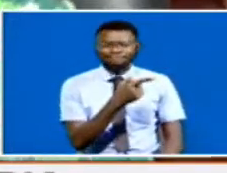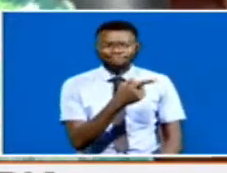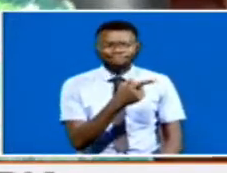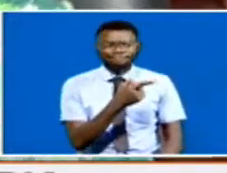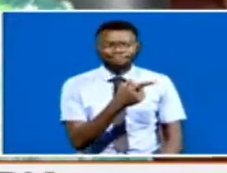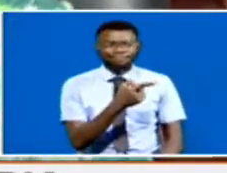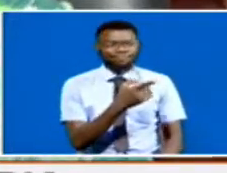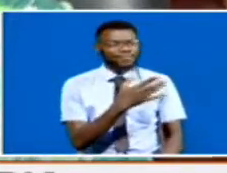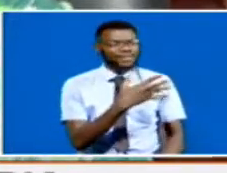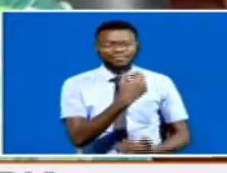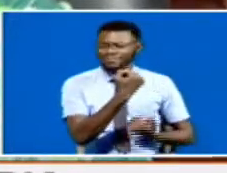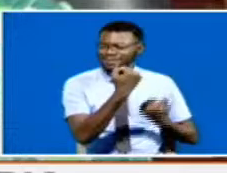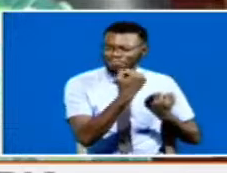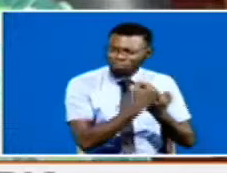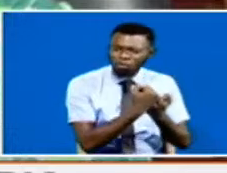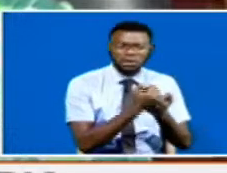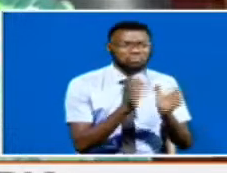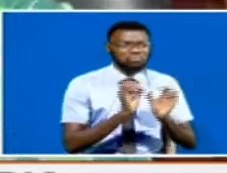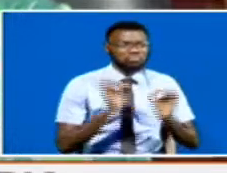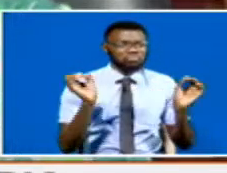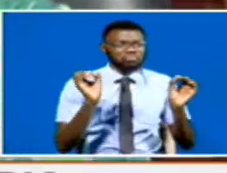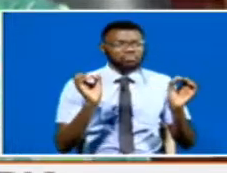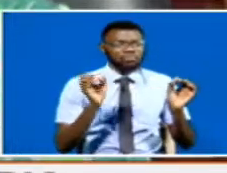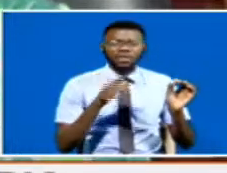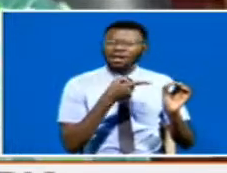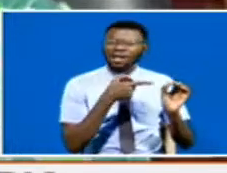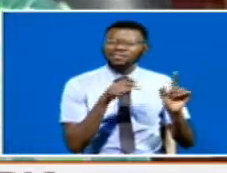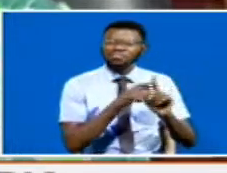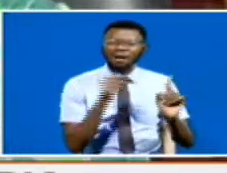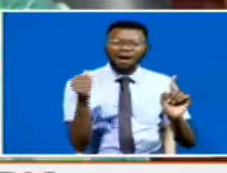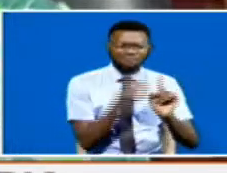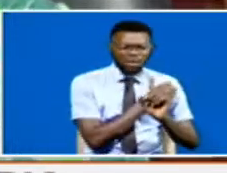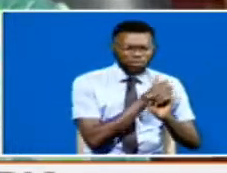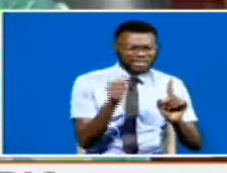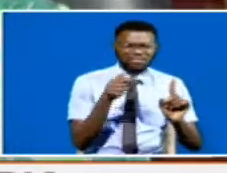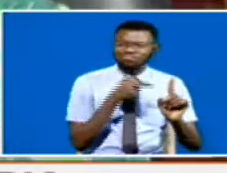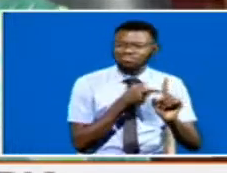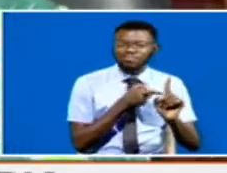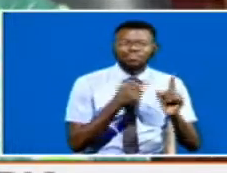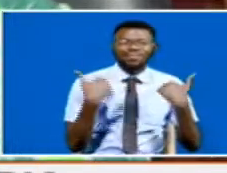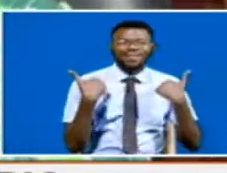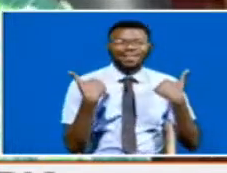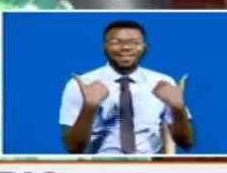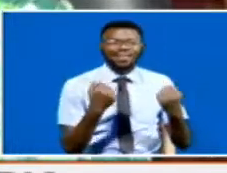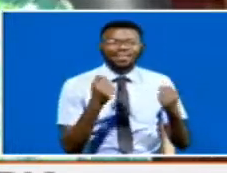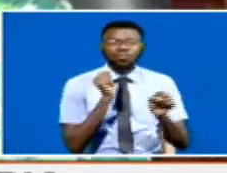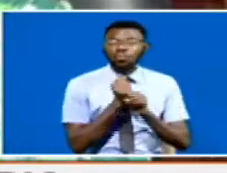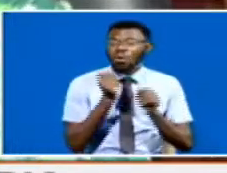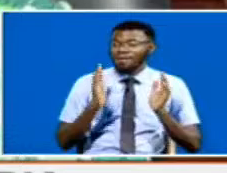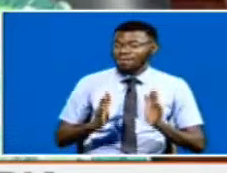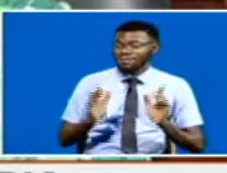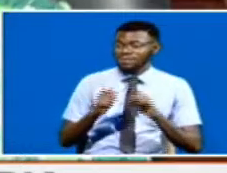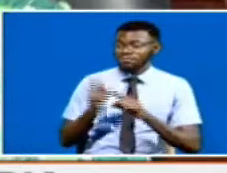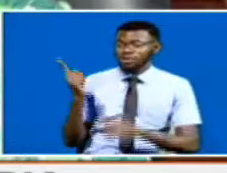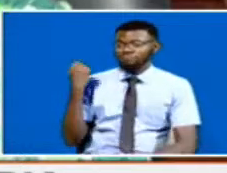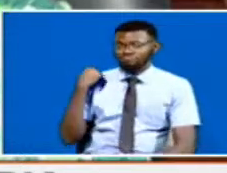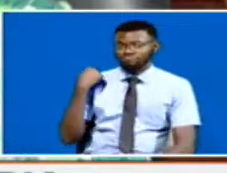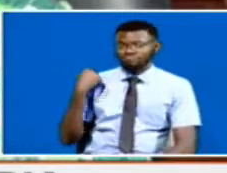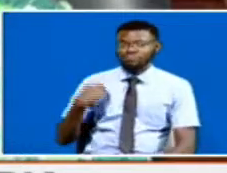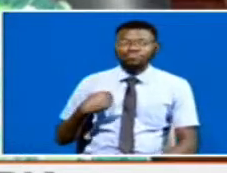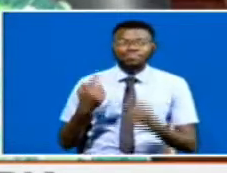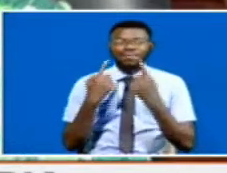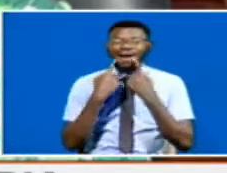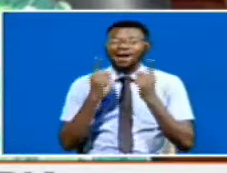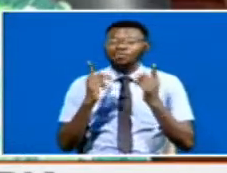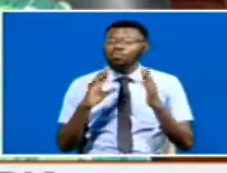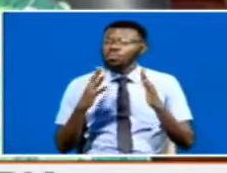that bordered on violence on a health worker. And as I did indicate yesterday, that once